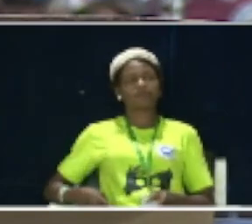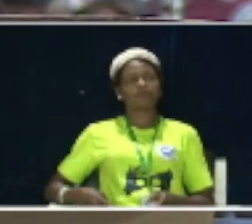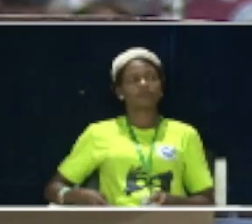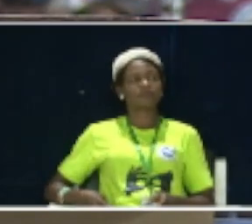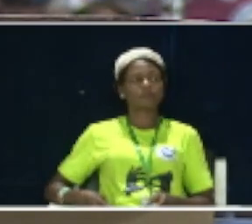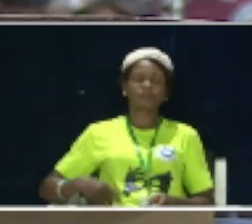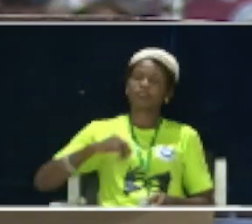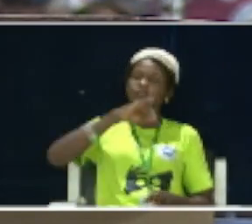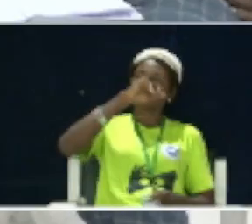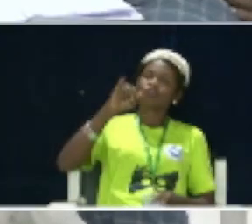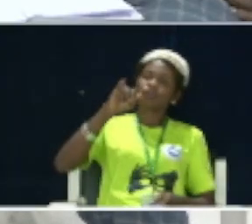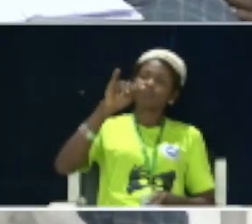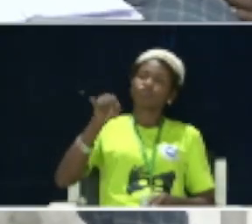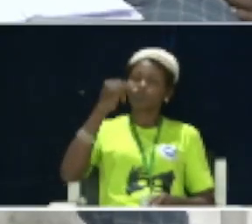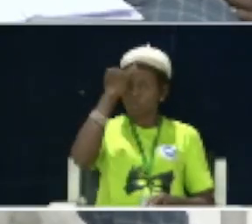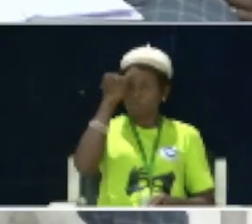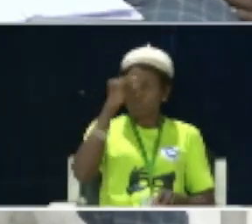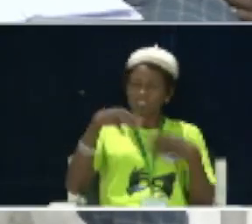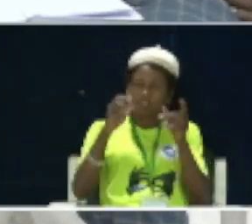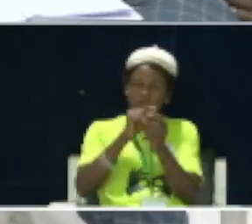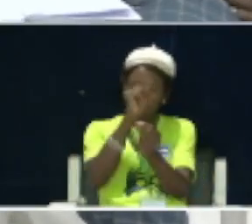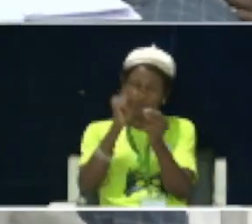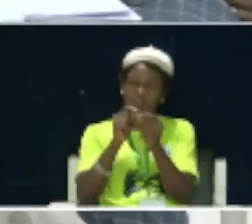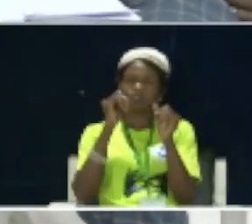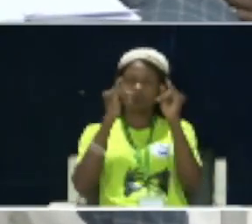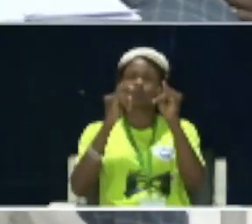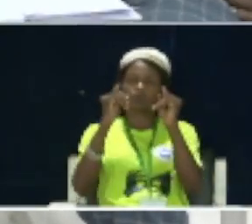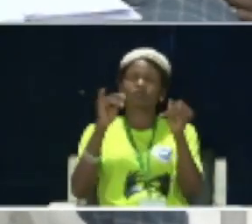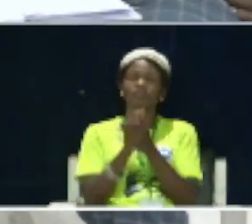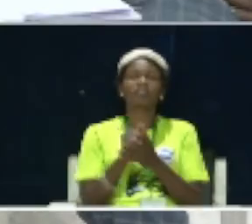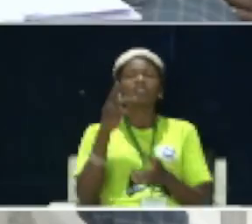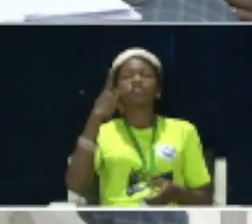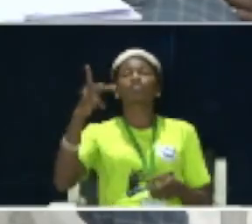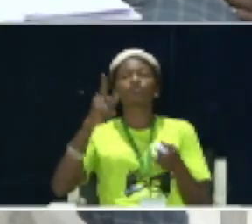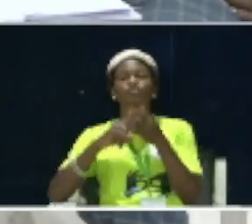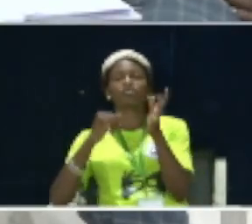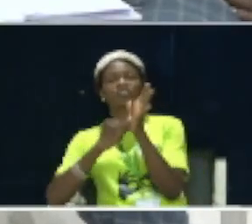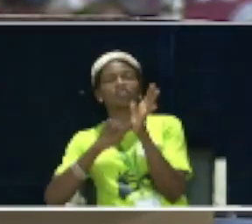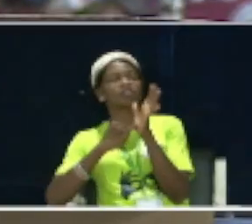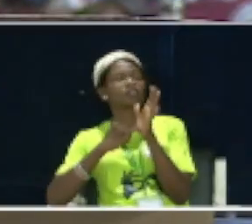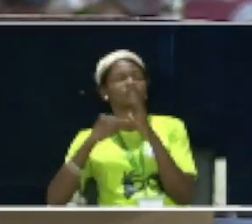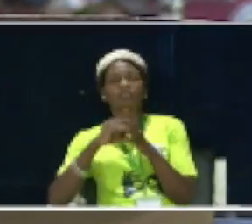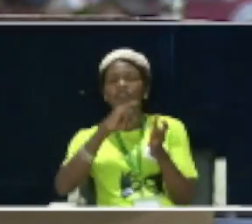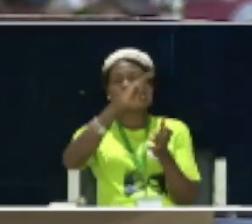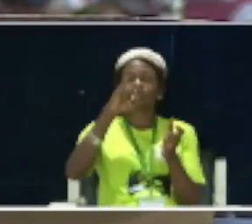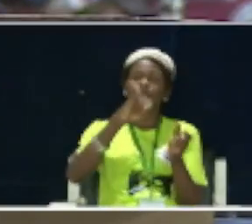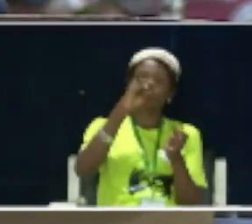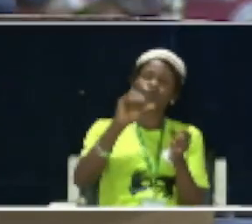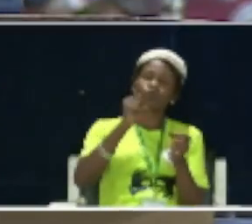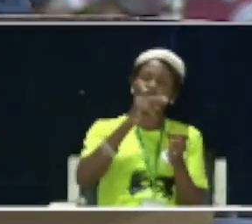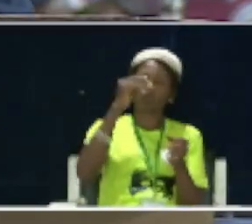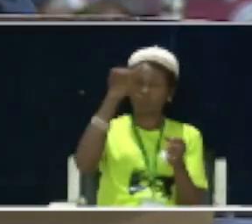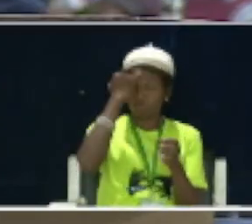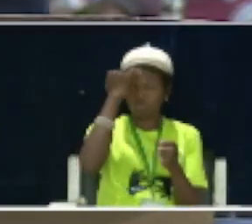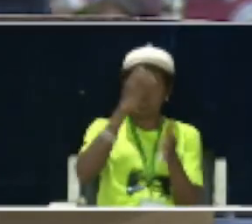Joshua gave specific instruction. He said, see to it. In Joshua chapter 6, verse 22 to